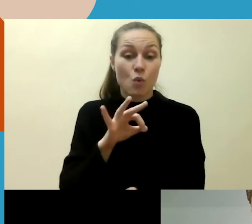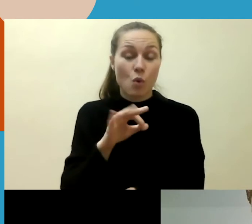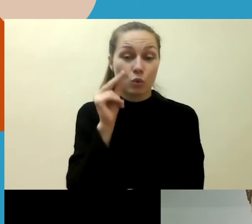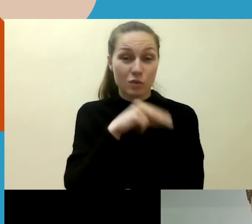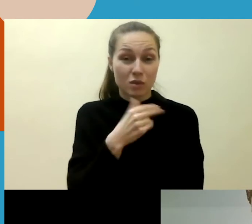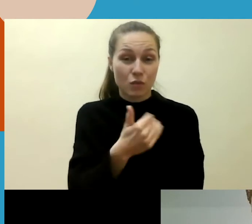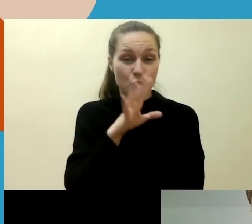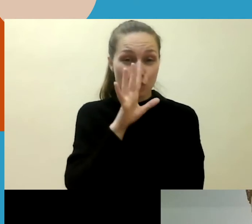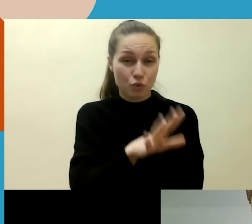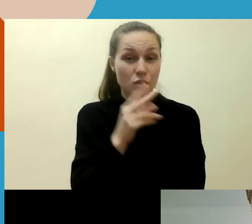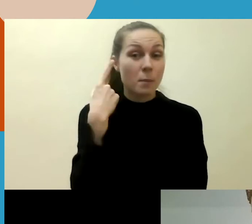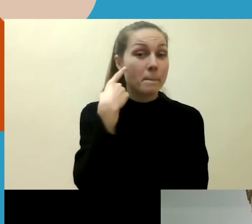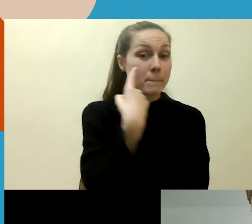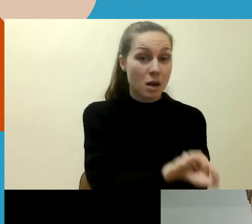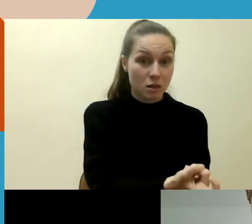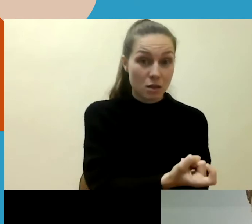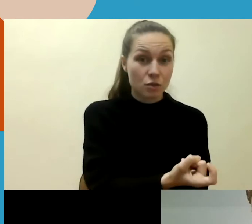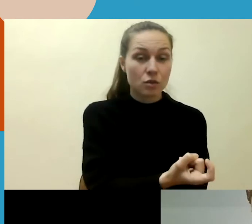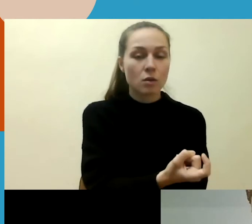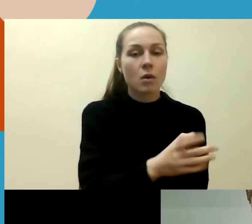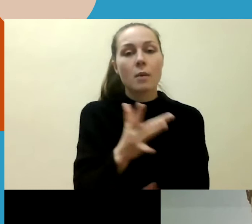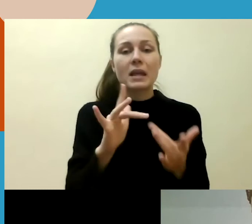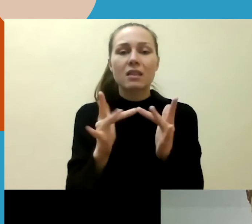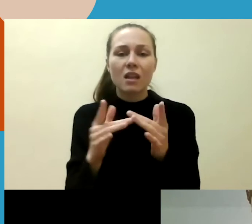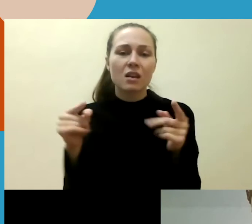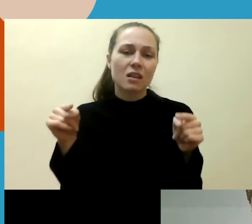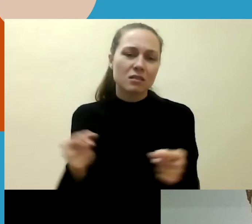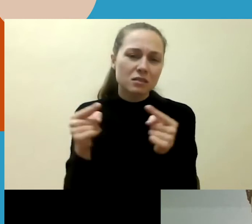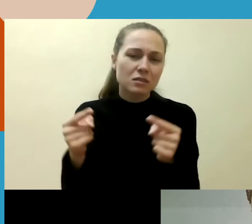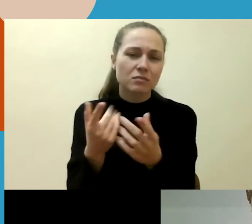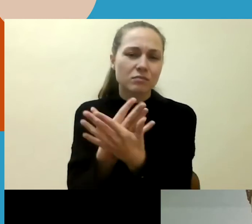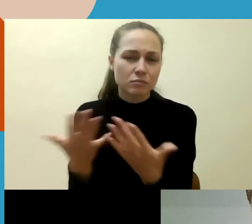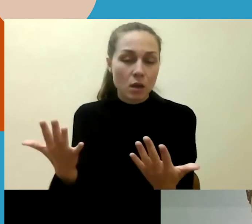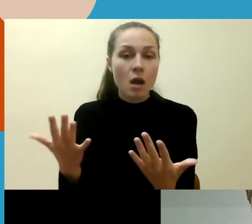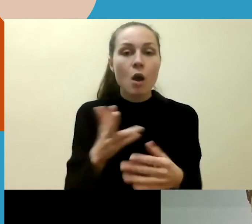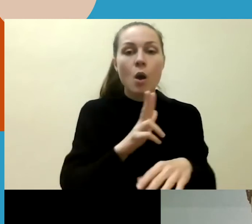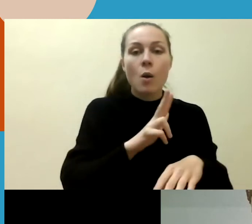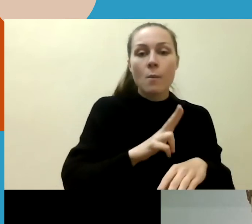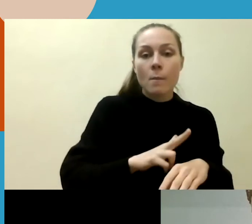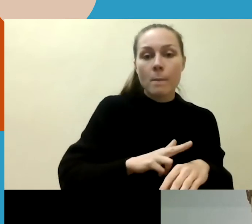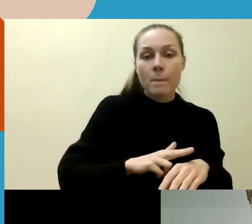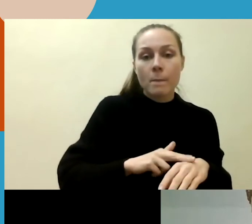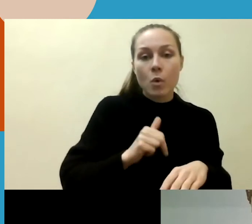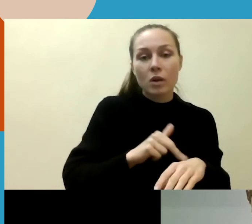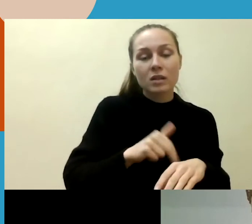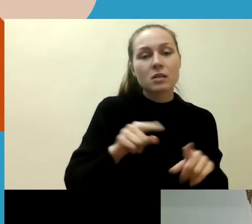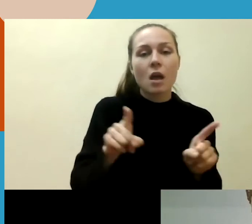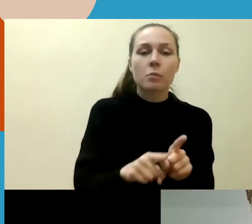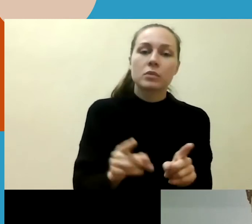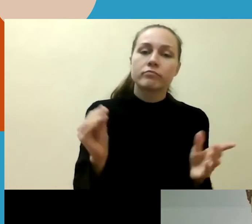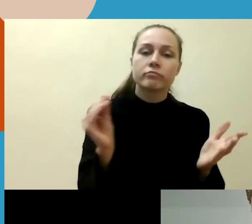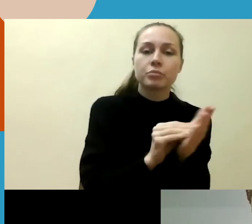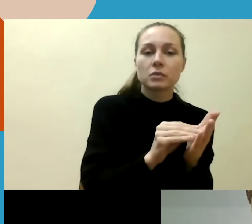crimes, and even when they are reported, For example, about the incitement